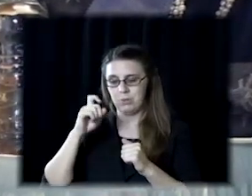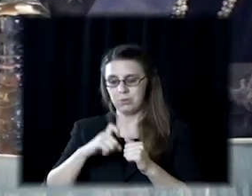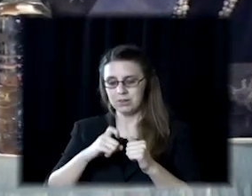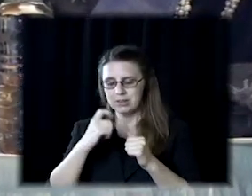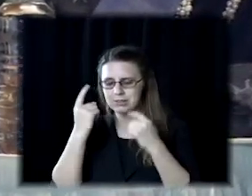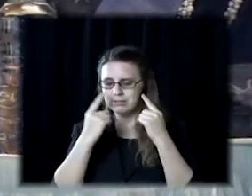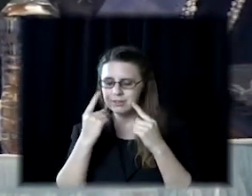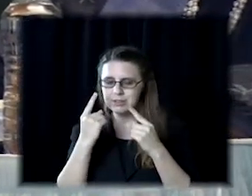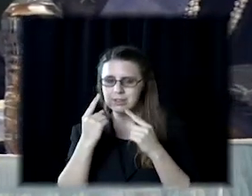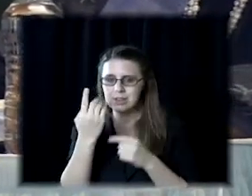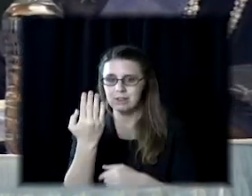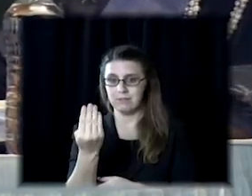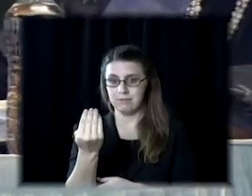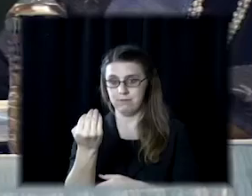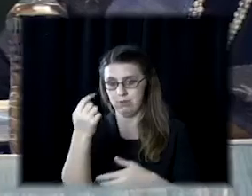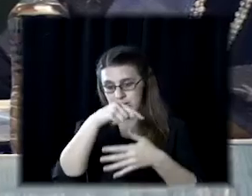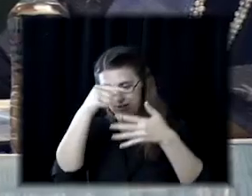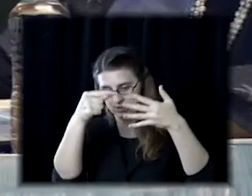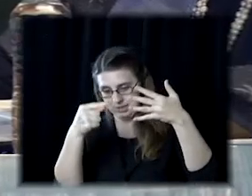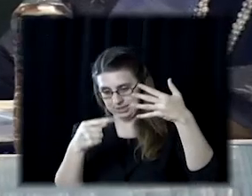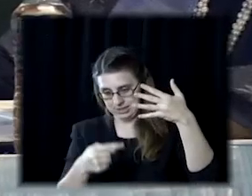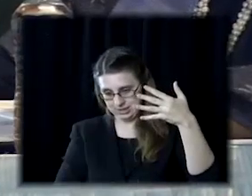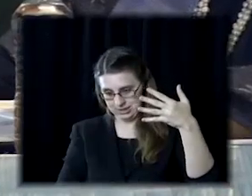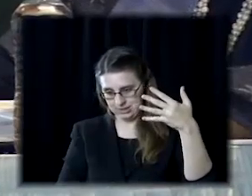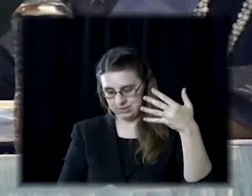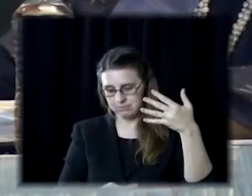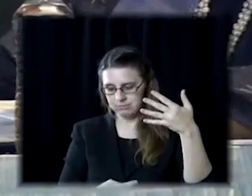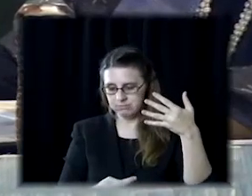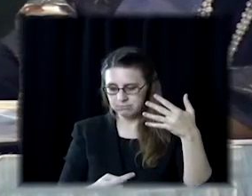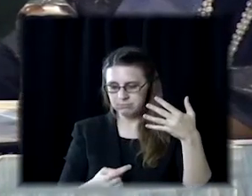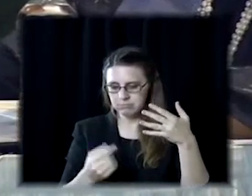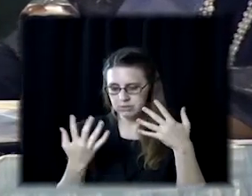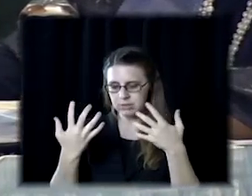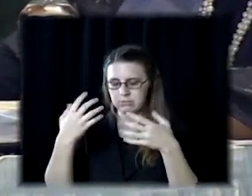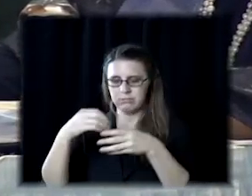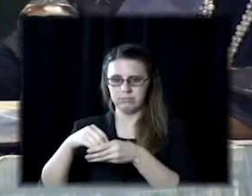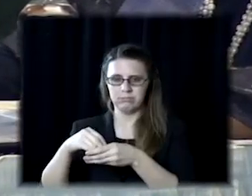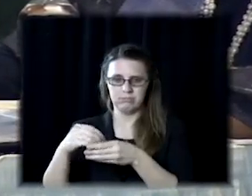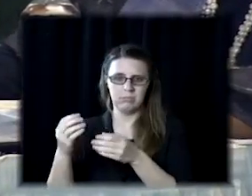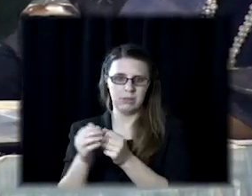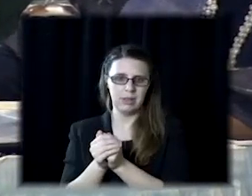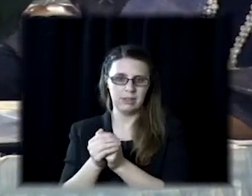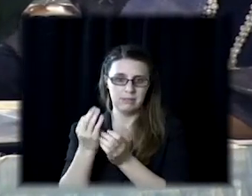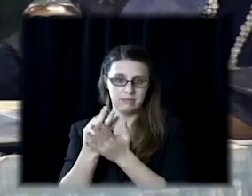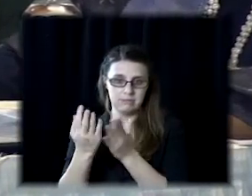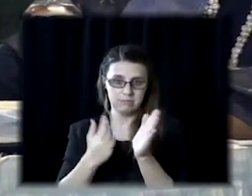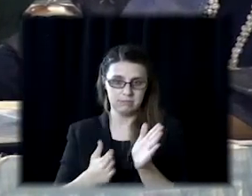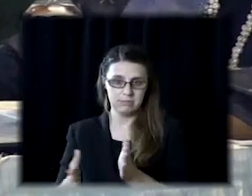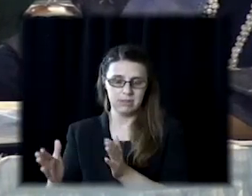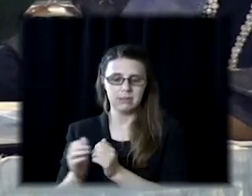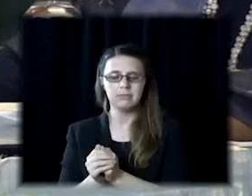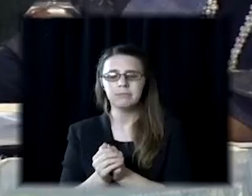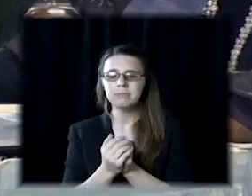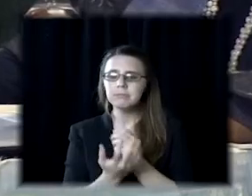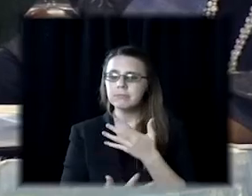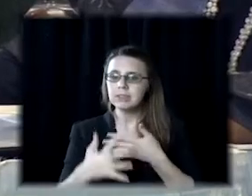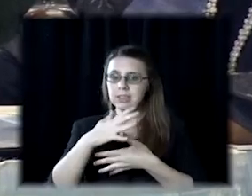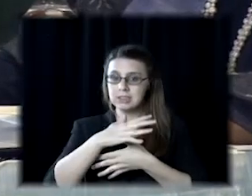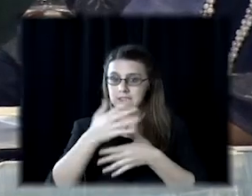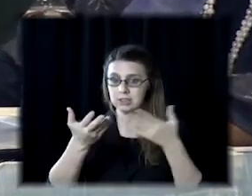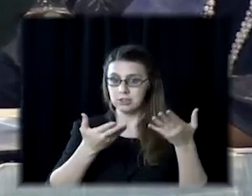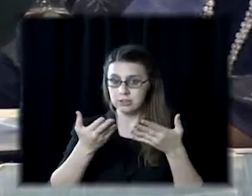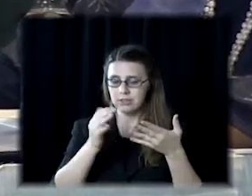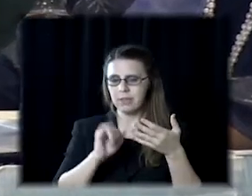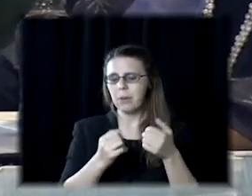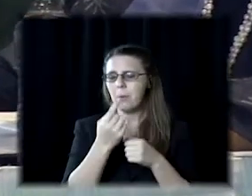up with our fiscal plan. Essential services is just one of those factors. What we have tried to do is to balance the